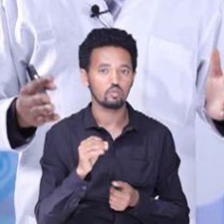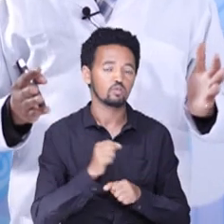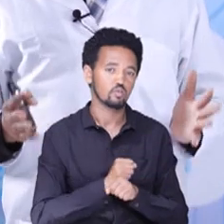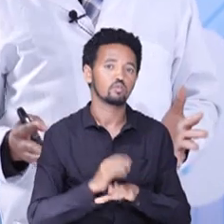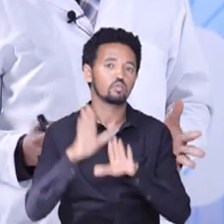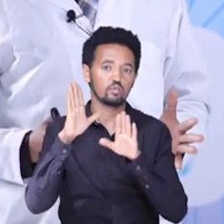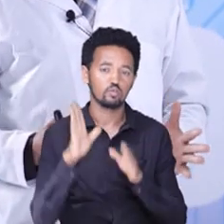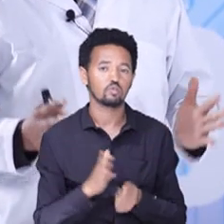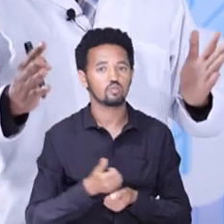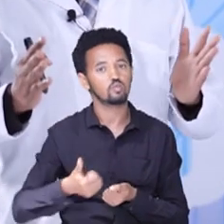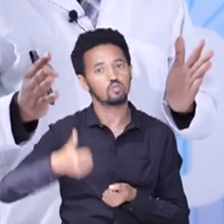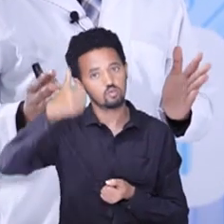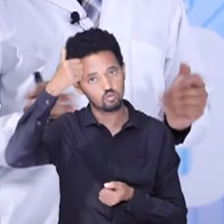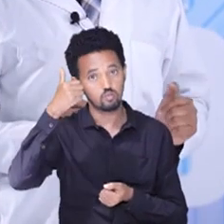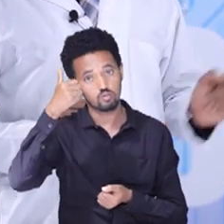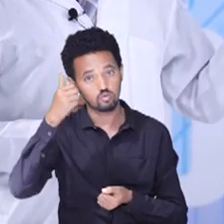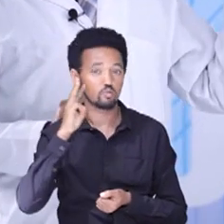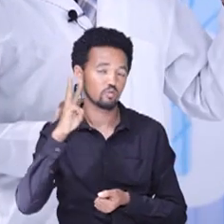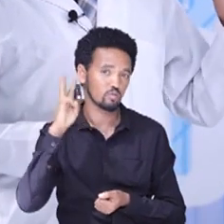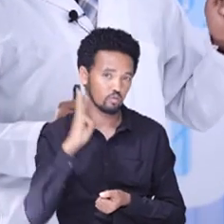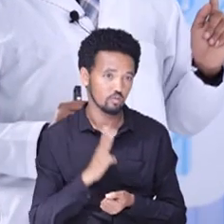The main cause of Bale rebellion was